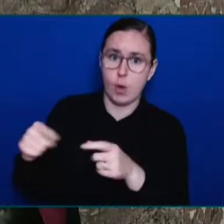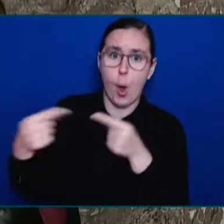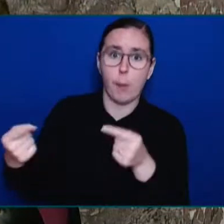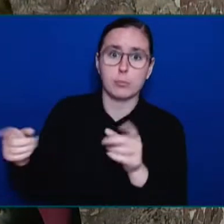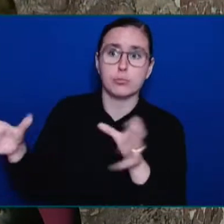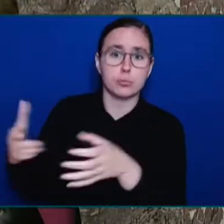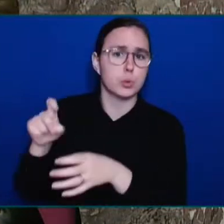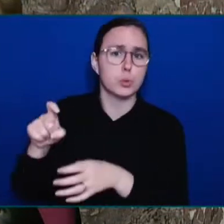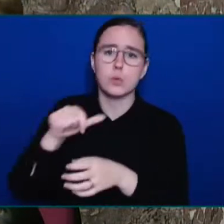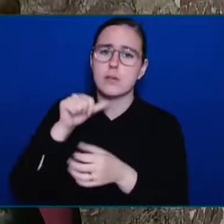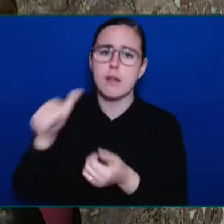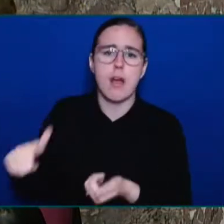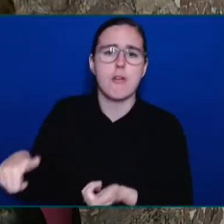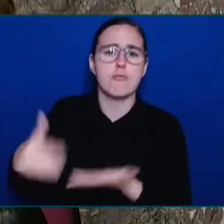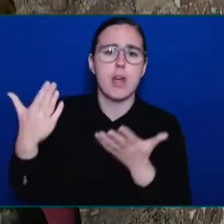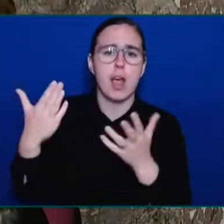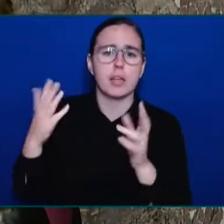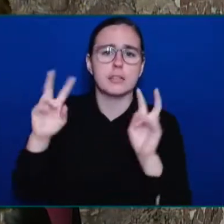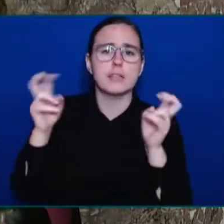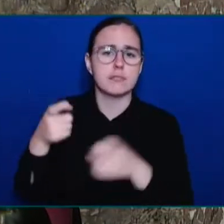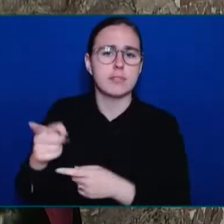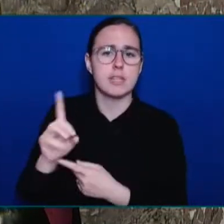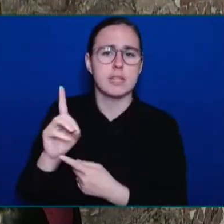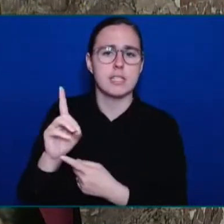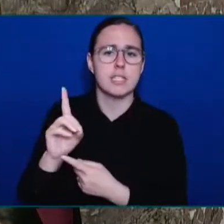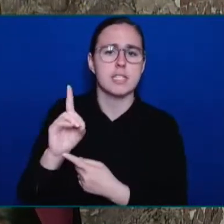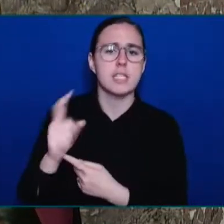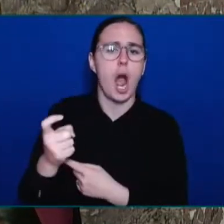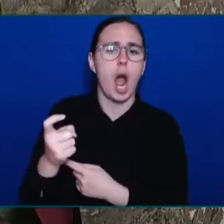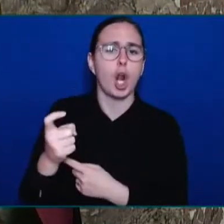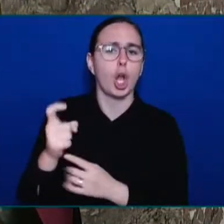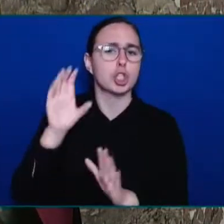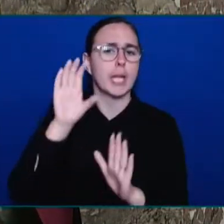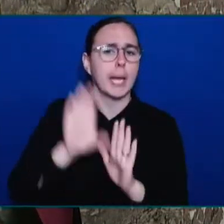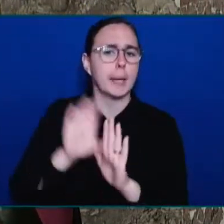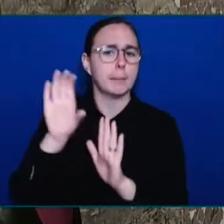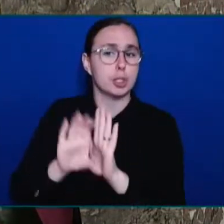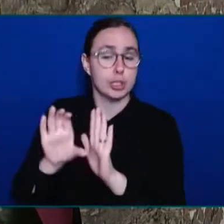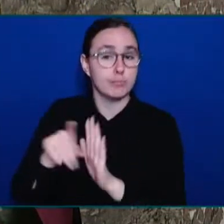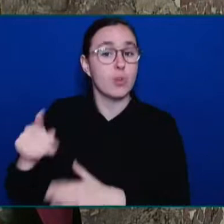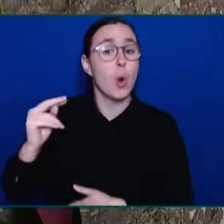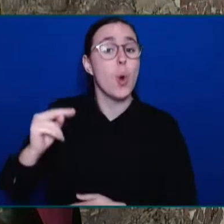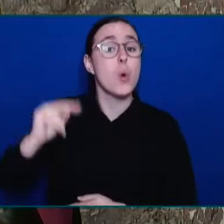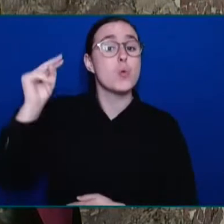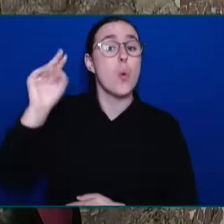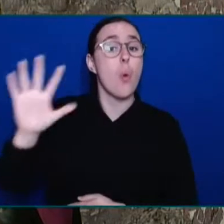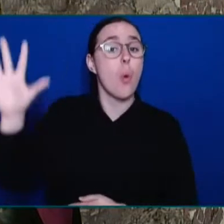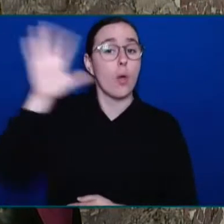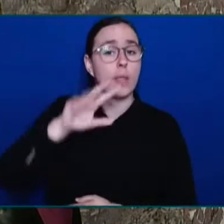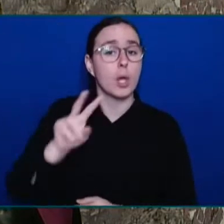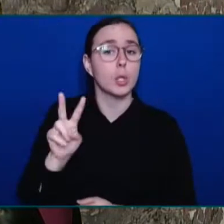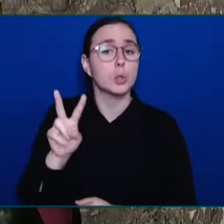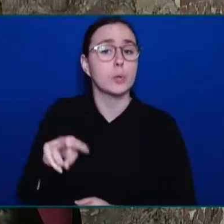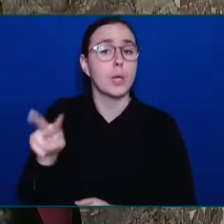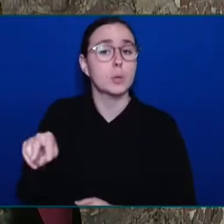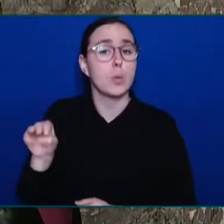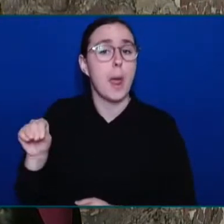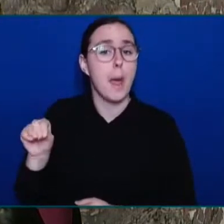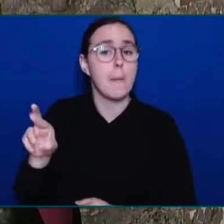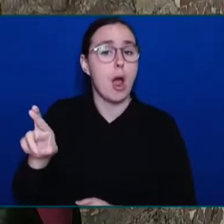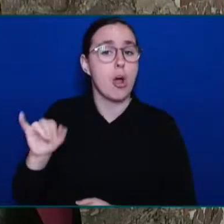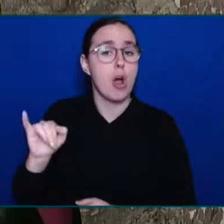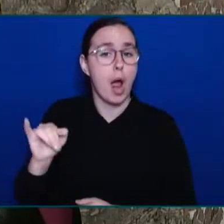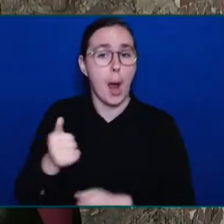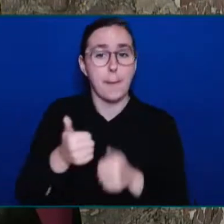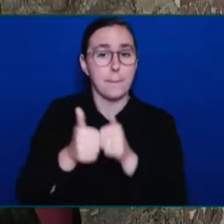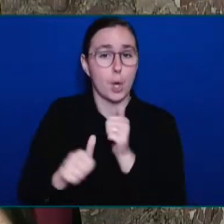member represents, they did 22 MRIs per 1,000 when I became Minister of Health, but a third of the health care they got